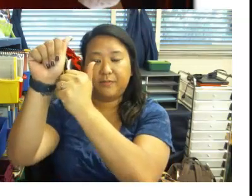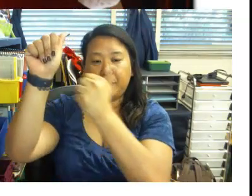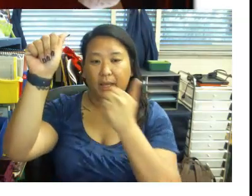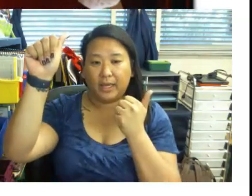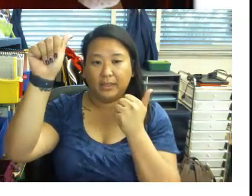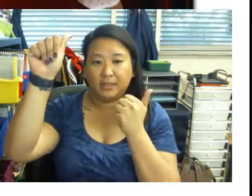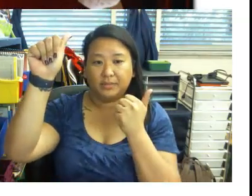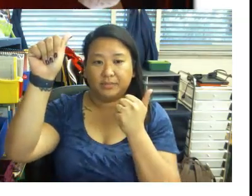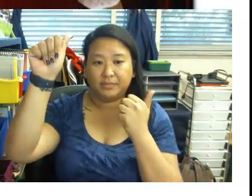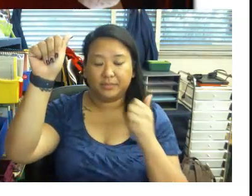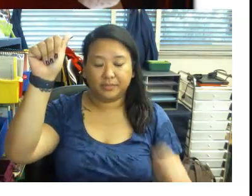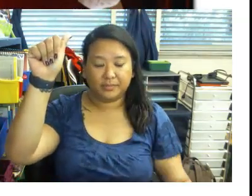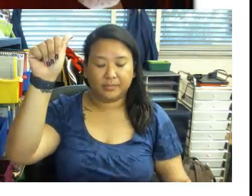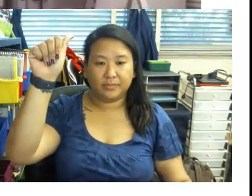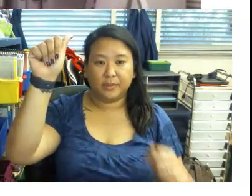To fall behind.